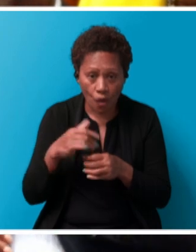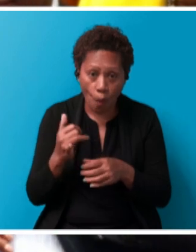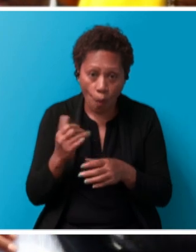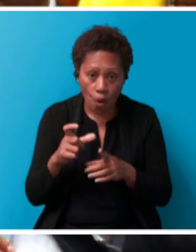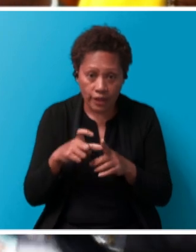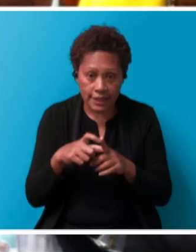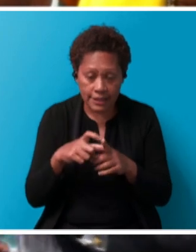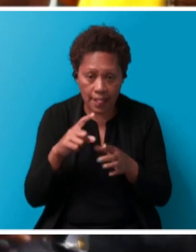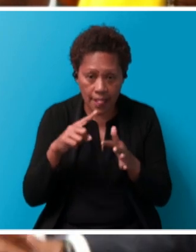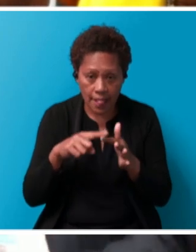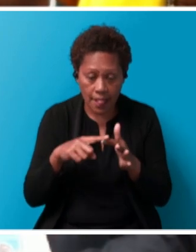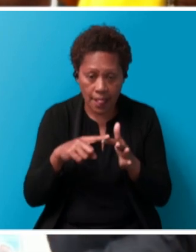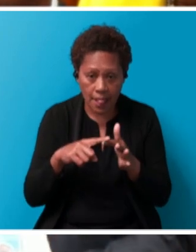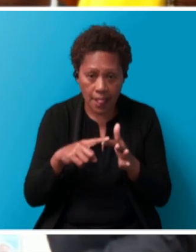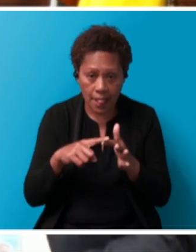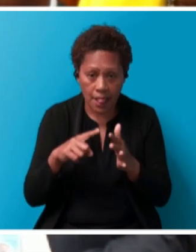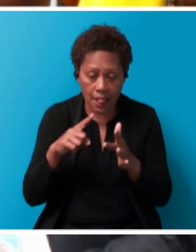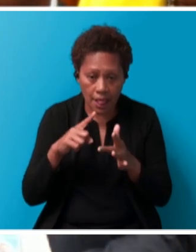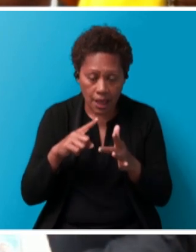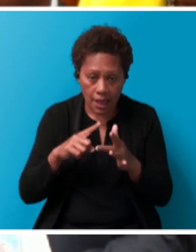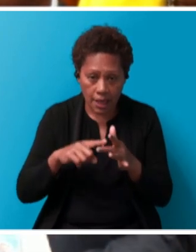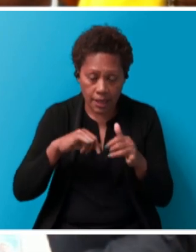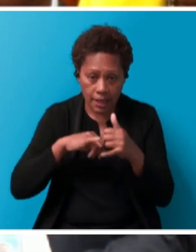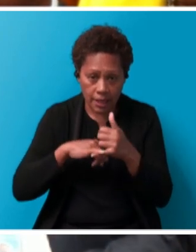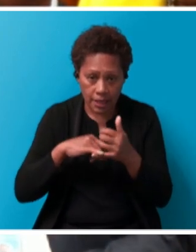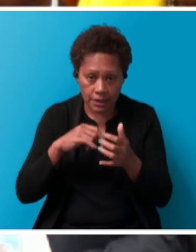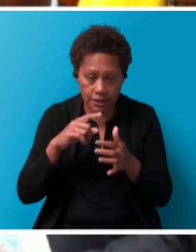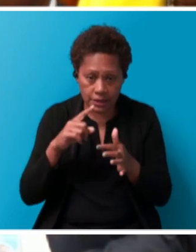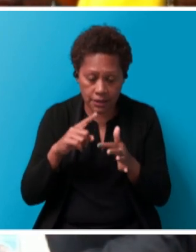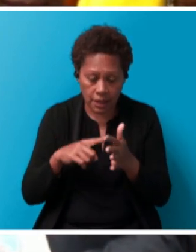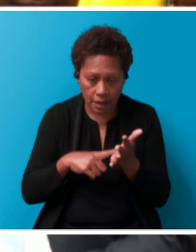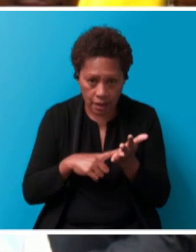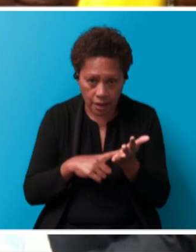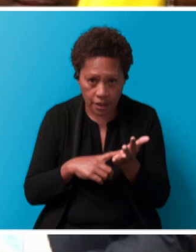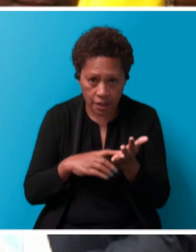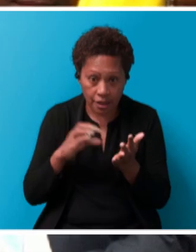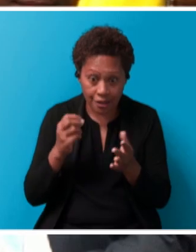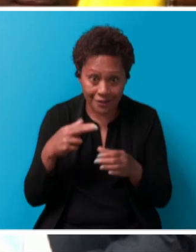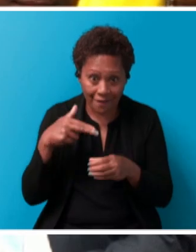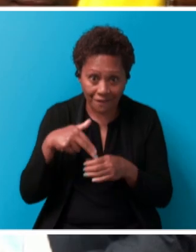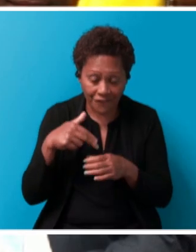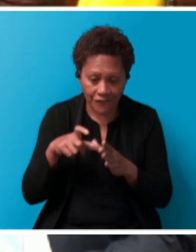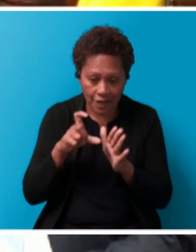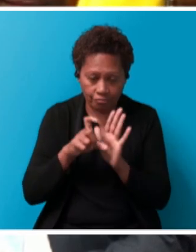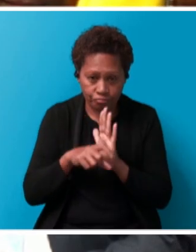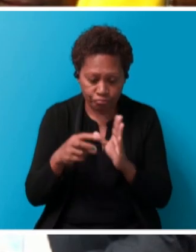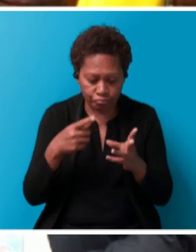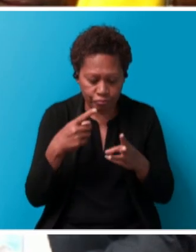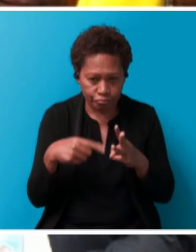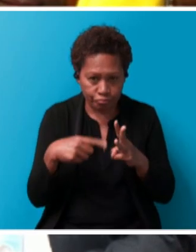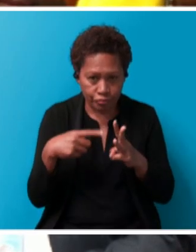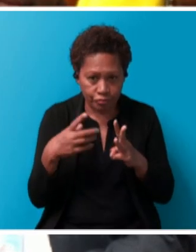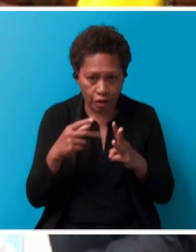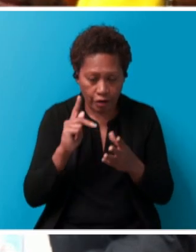is estimated to save government around 45 to 50% in fuel costs per year for the three sites. The project